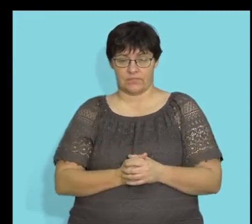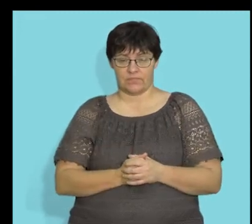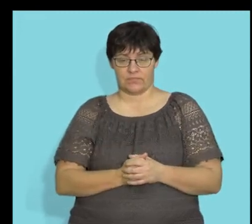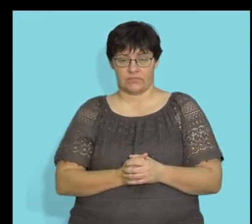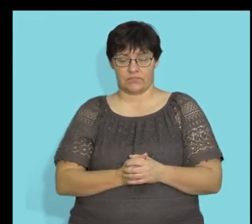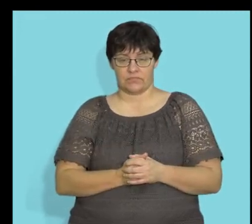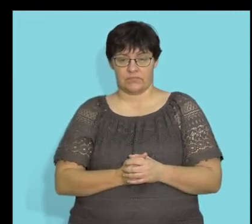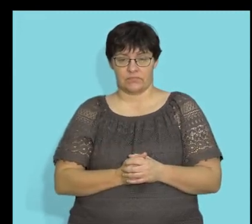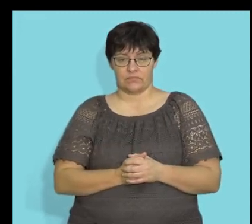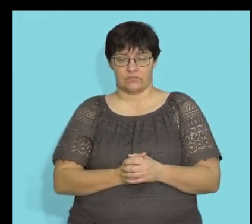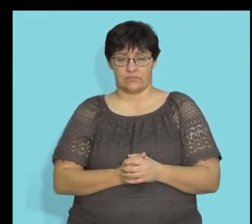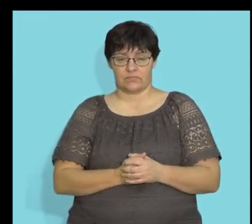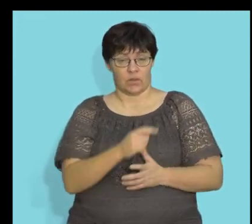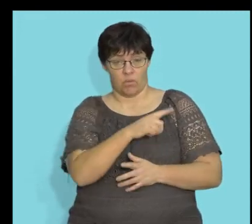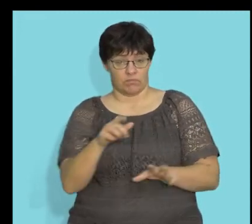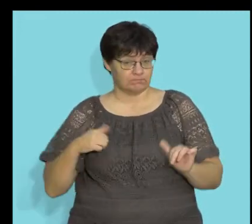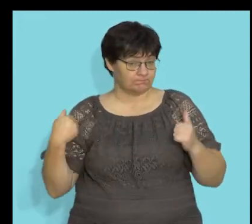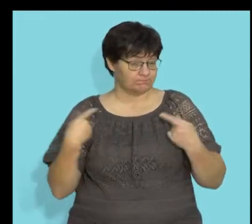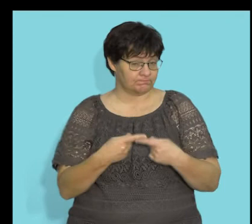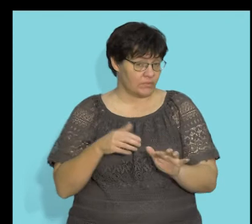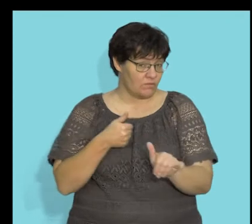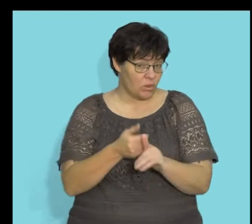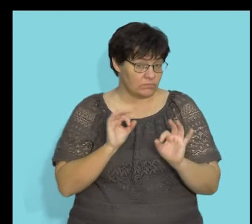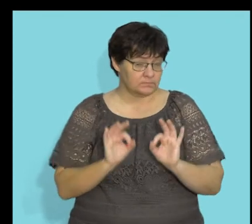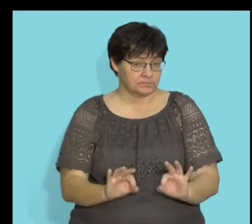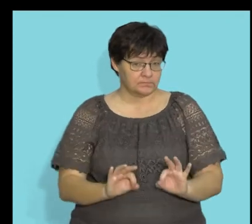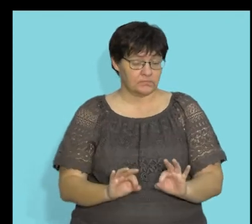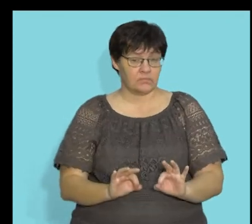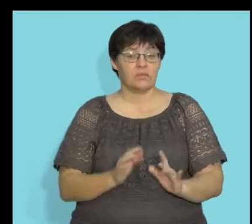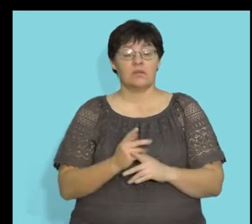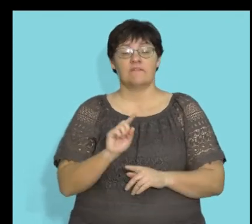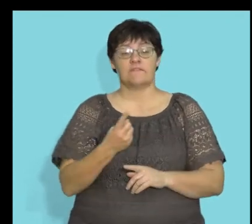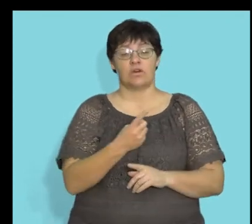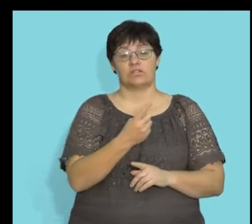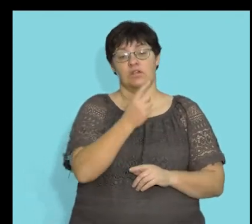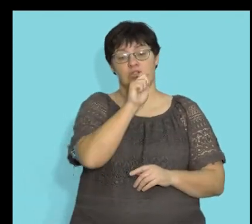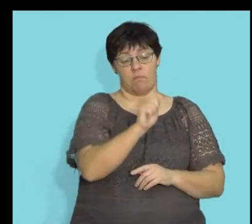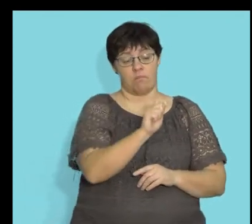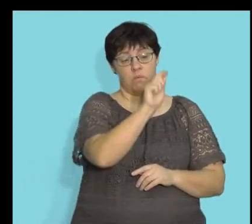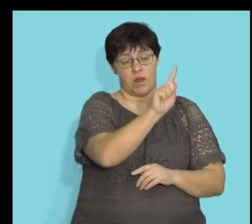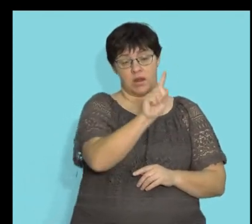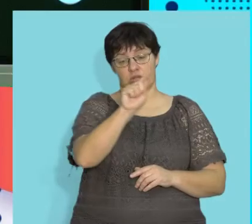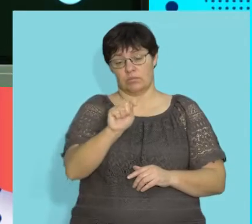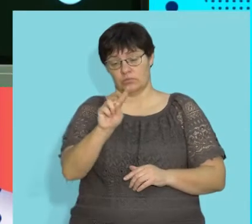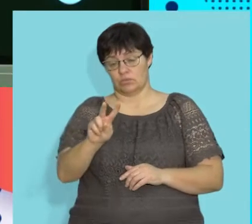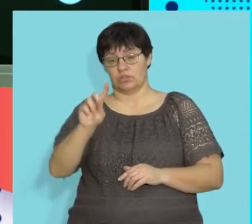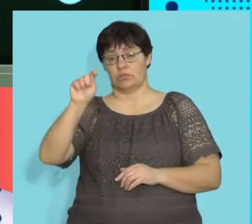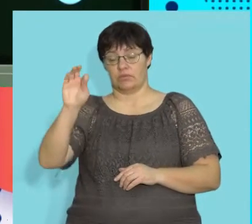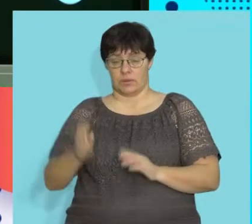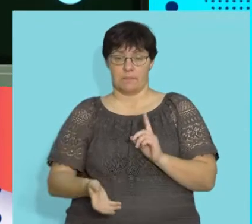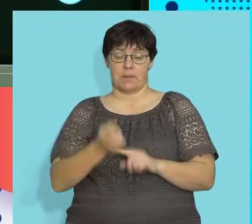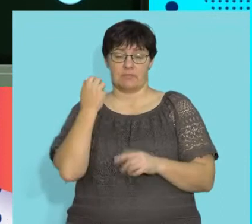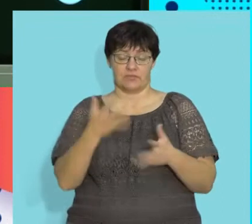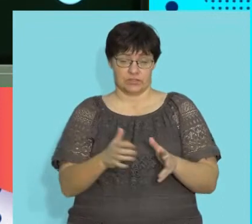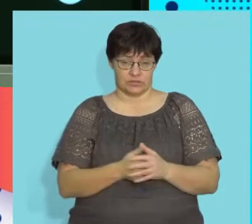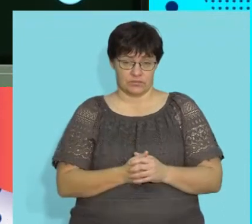So, everyone, I hope that you're okay at this point. I've established the first 3 terms in this sequence. Something